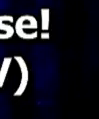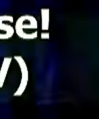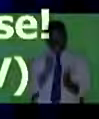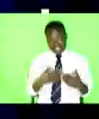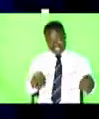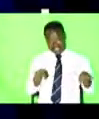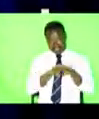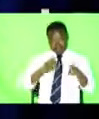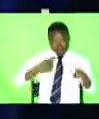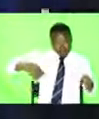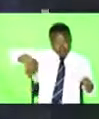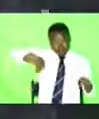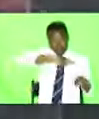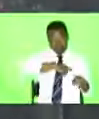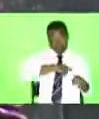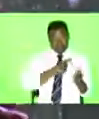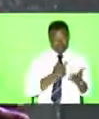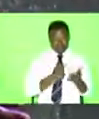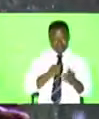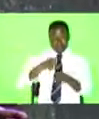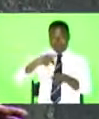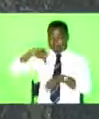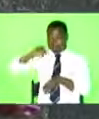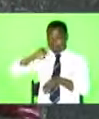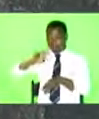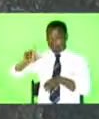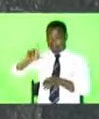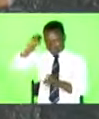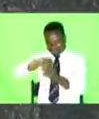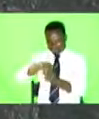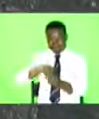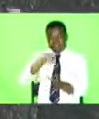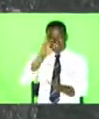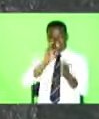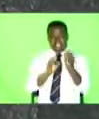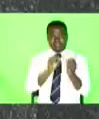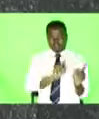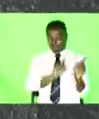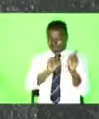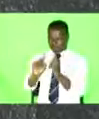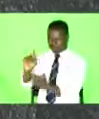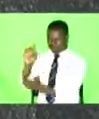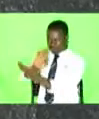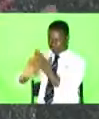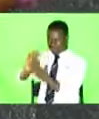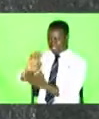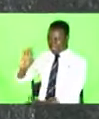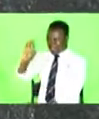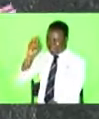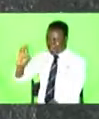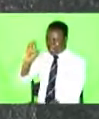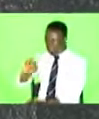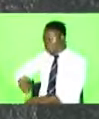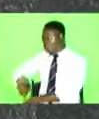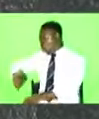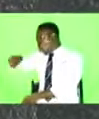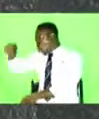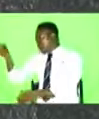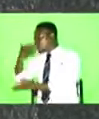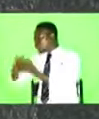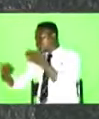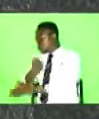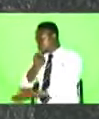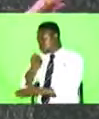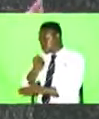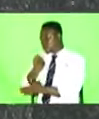we, Paul inclusive, we come to you to preach to you another gospel.